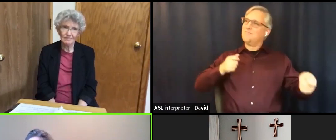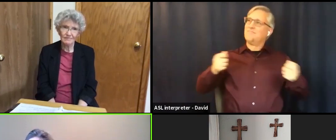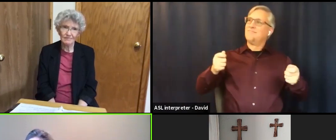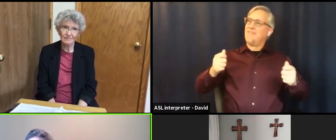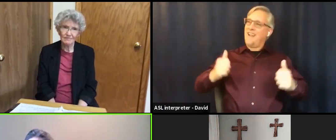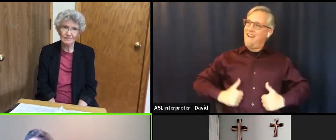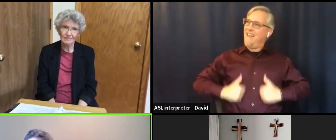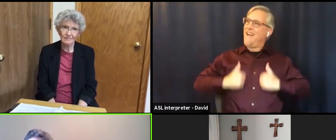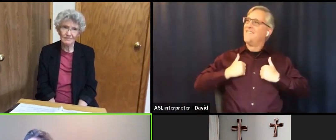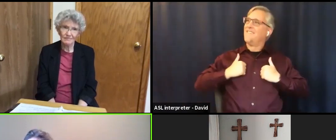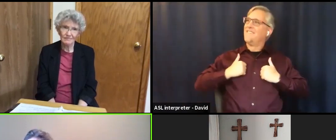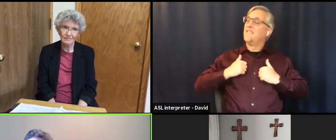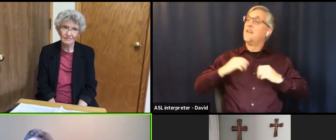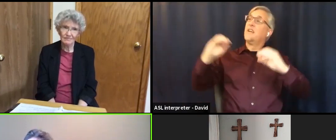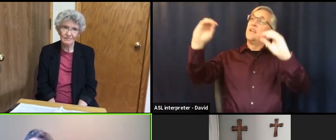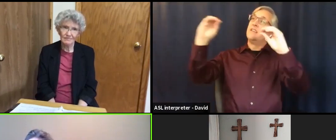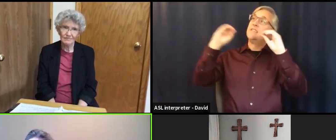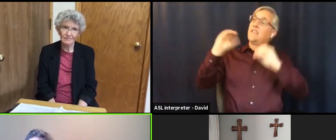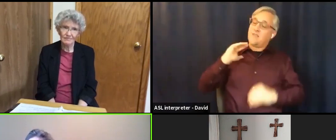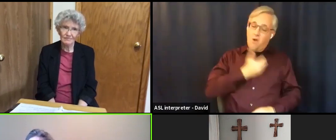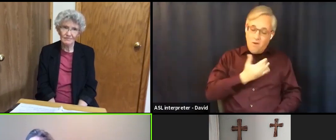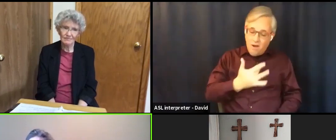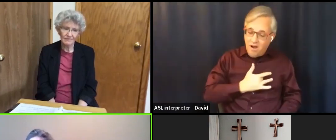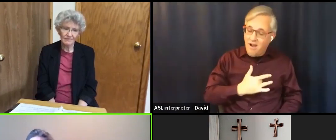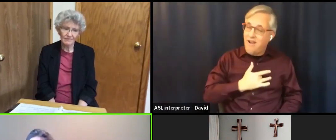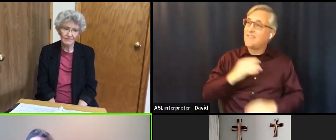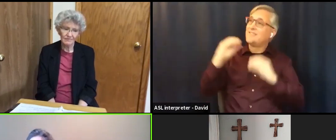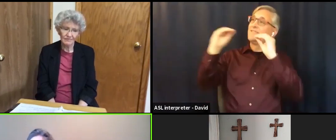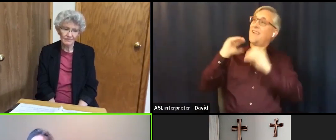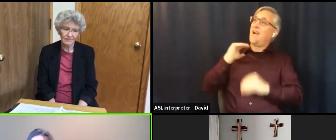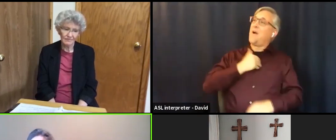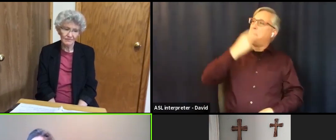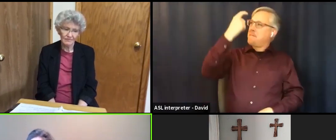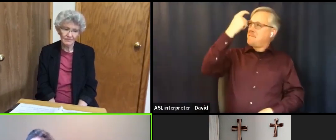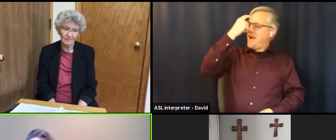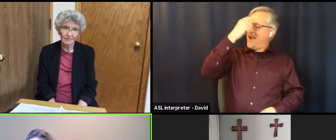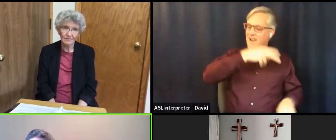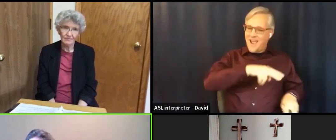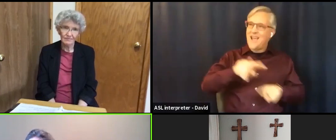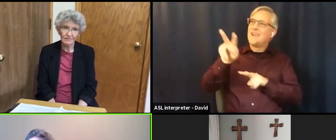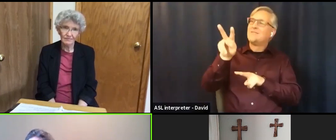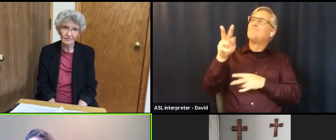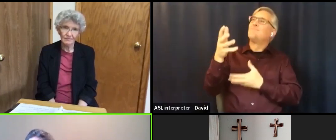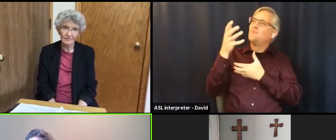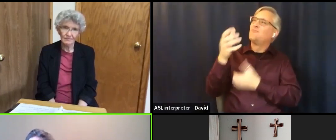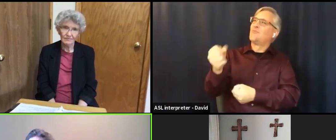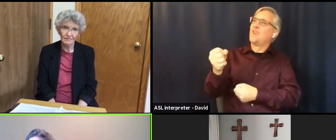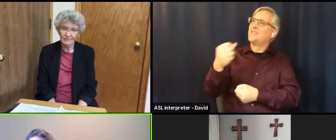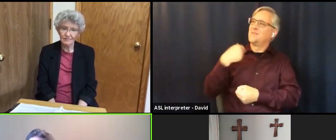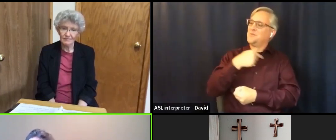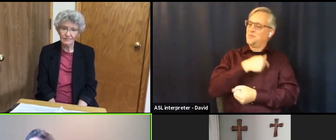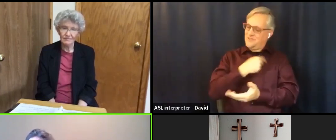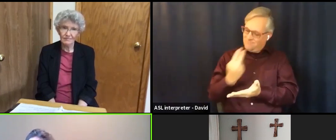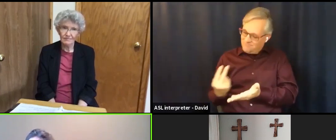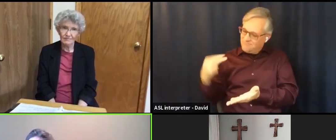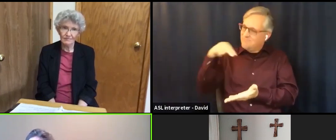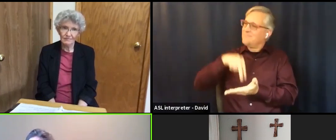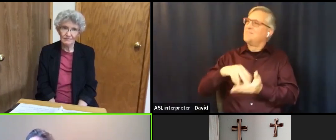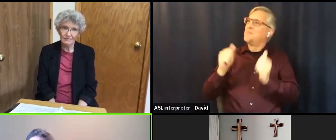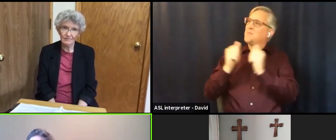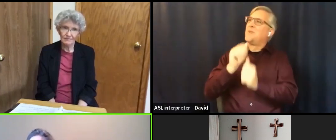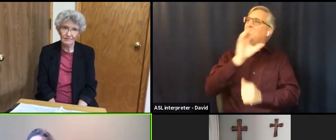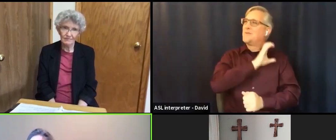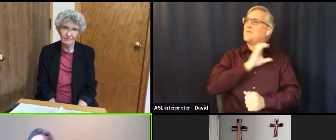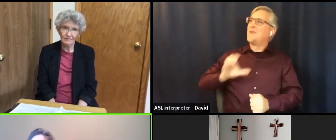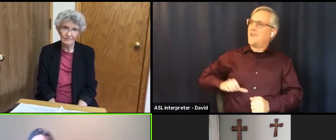Teach our hearts and our minds to trust in the risen life we share with Christ. Help us